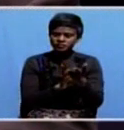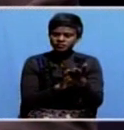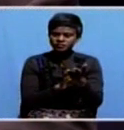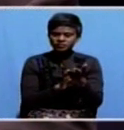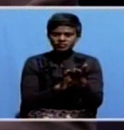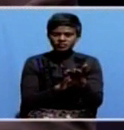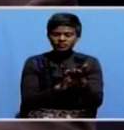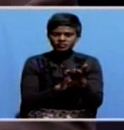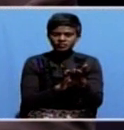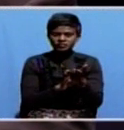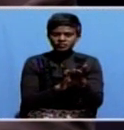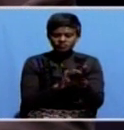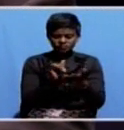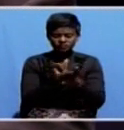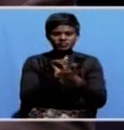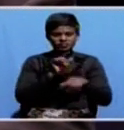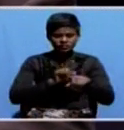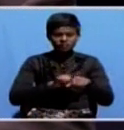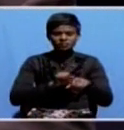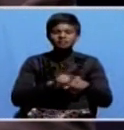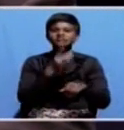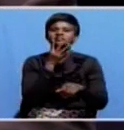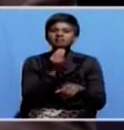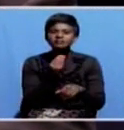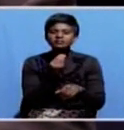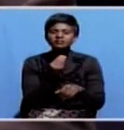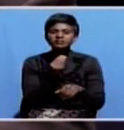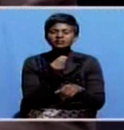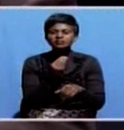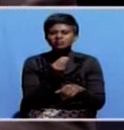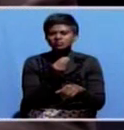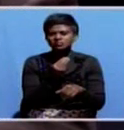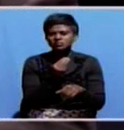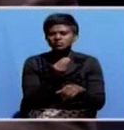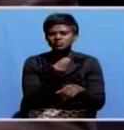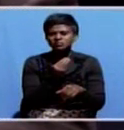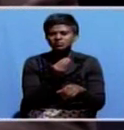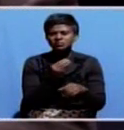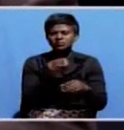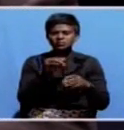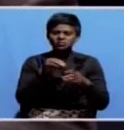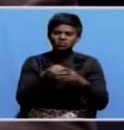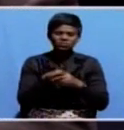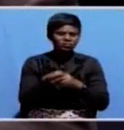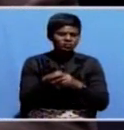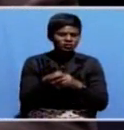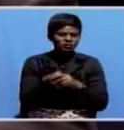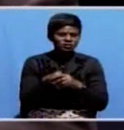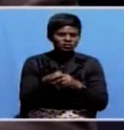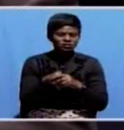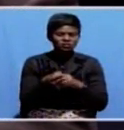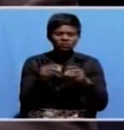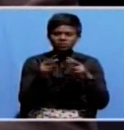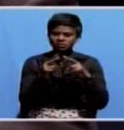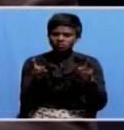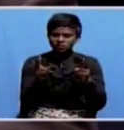B.Y. Muila, Dr. Chiluba himself, and General Tembo in the MMD government. And so